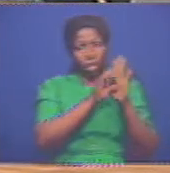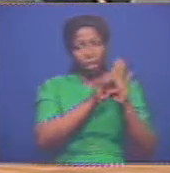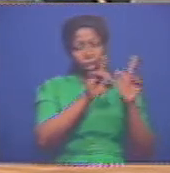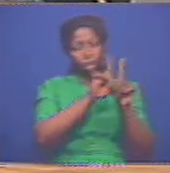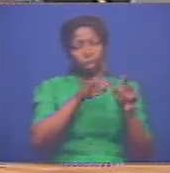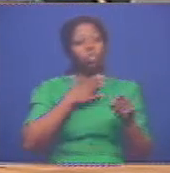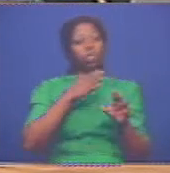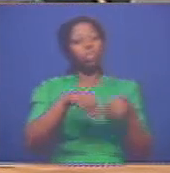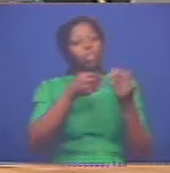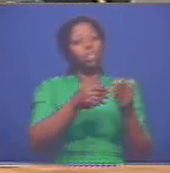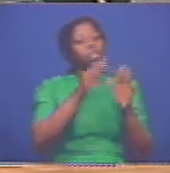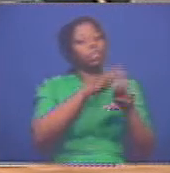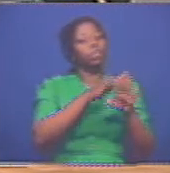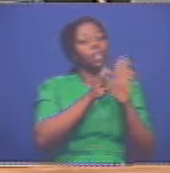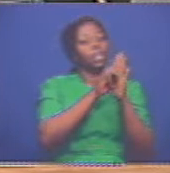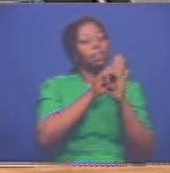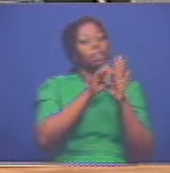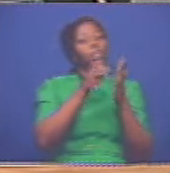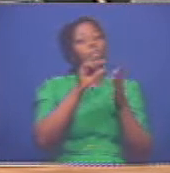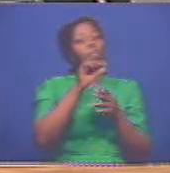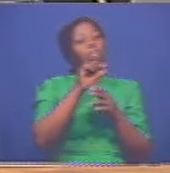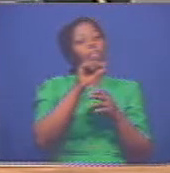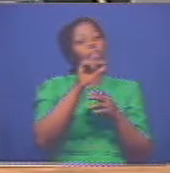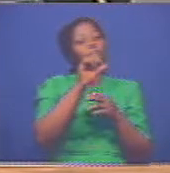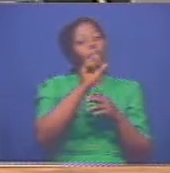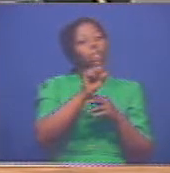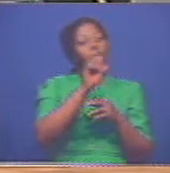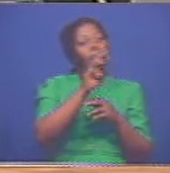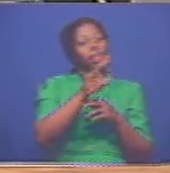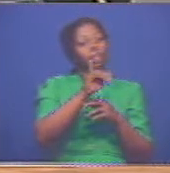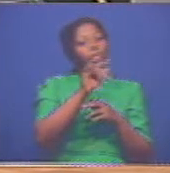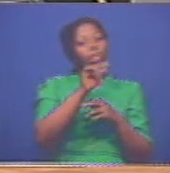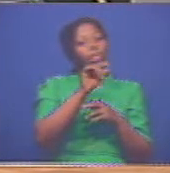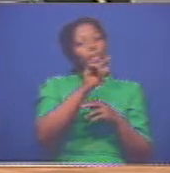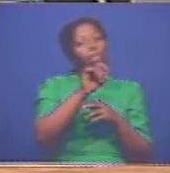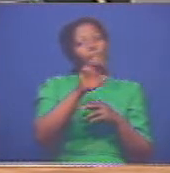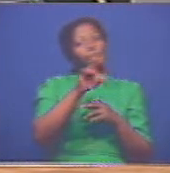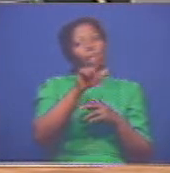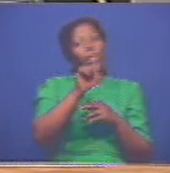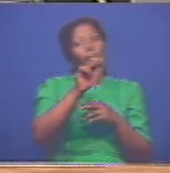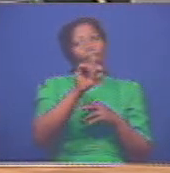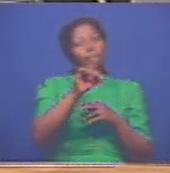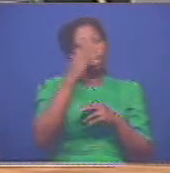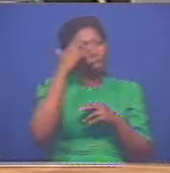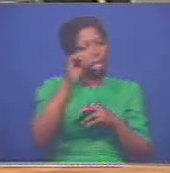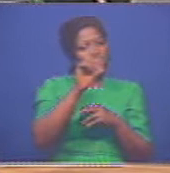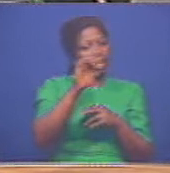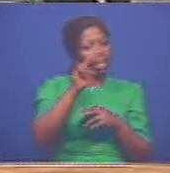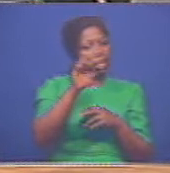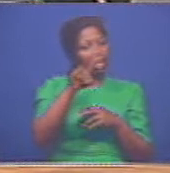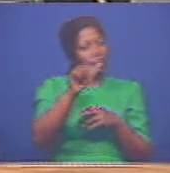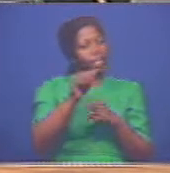of of Switzerland, whereby, because Geneva is a very expensive city, you have a lot